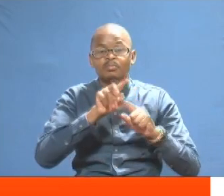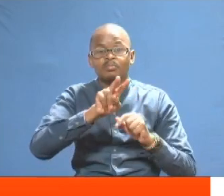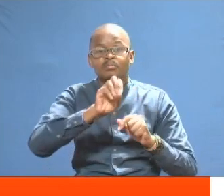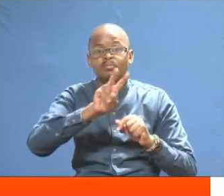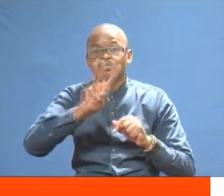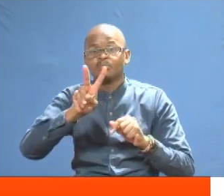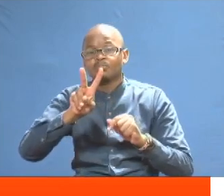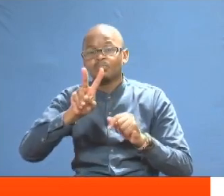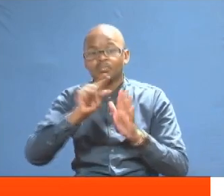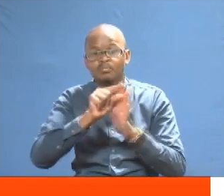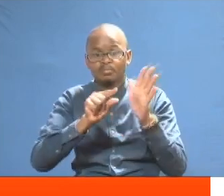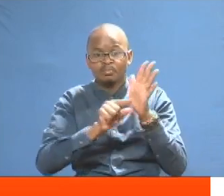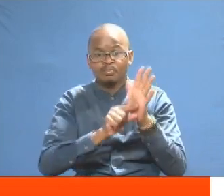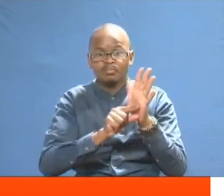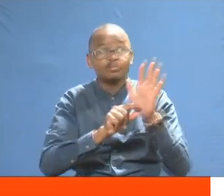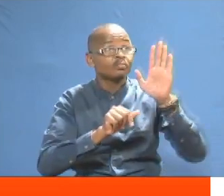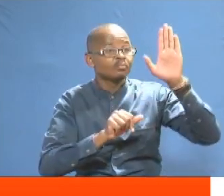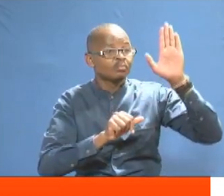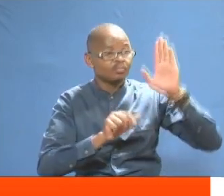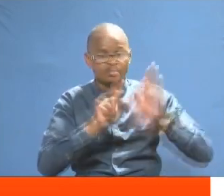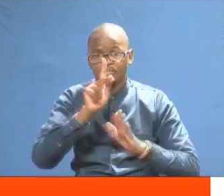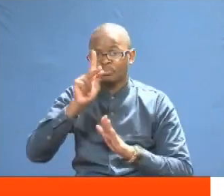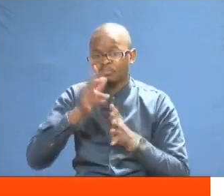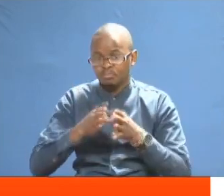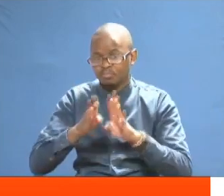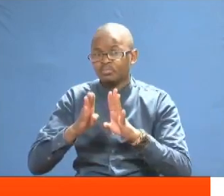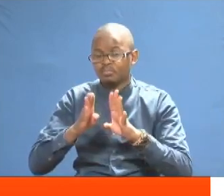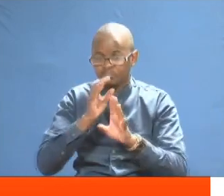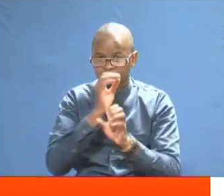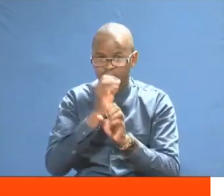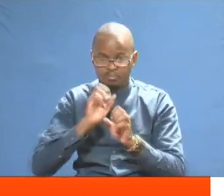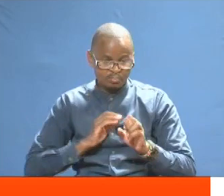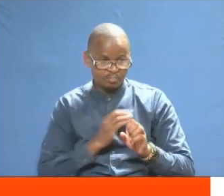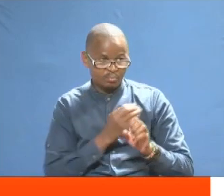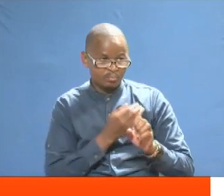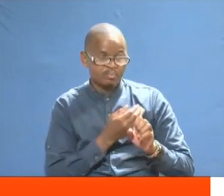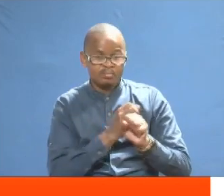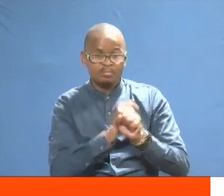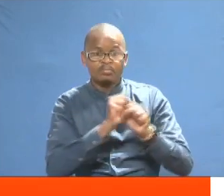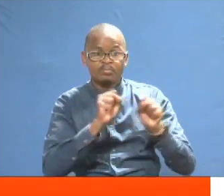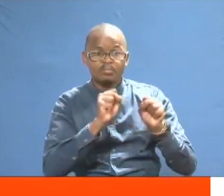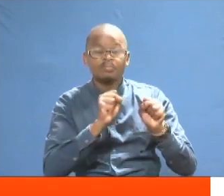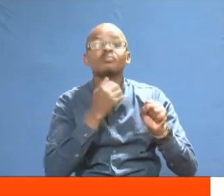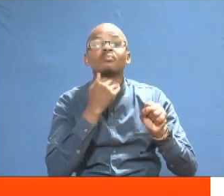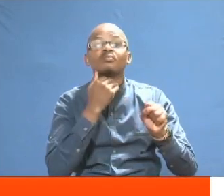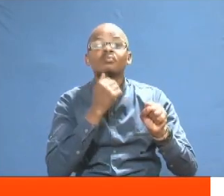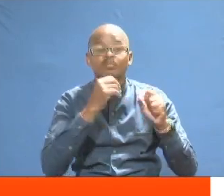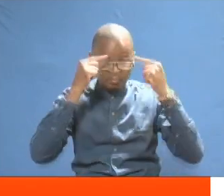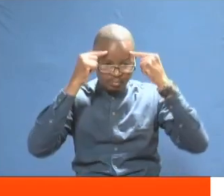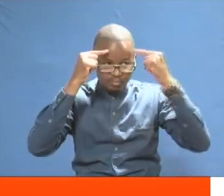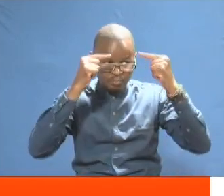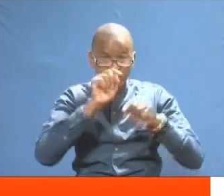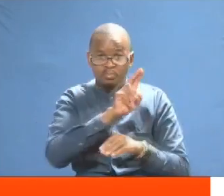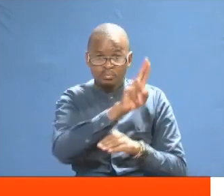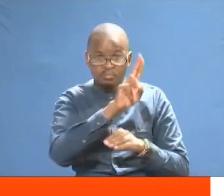2022 his agenda. Then, God willing, if Kenyans allow, we will. Some of us who support the deputy president would like to see him succeed President